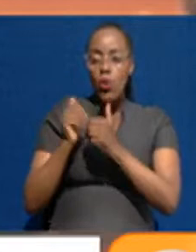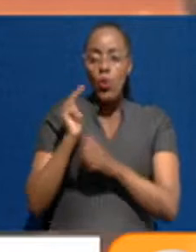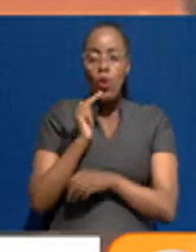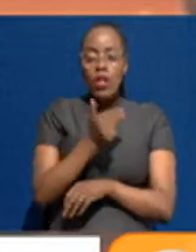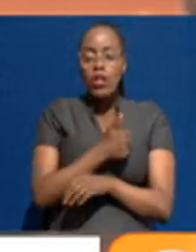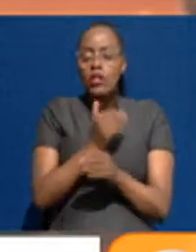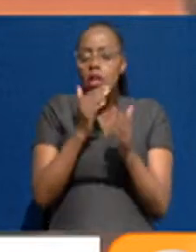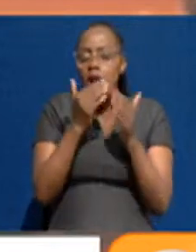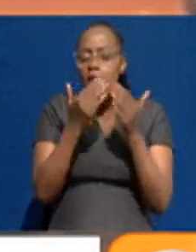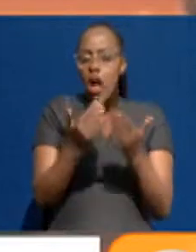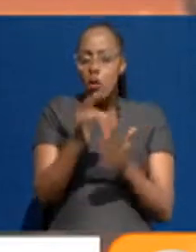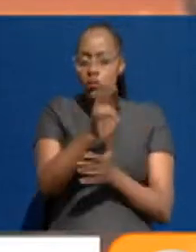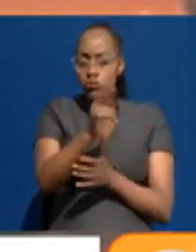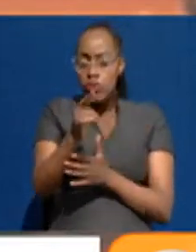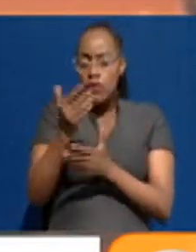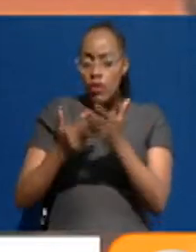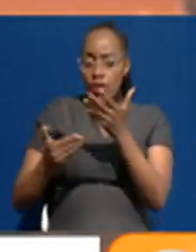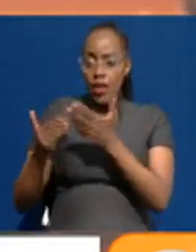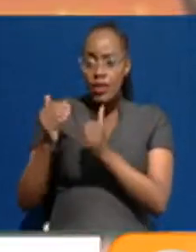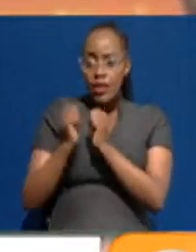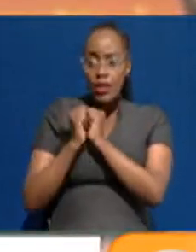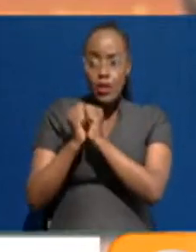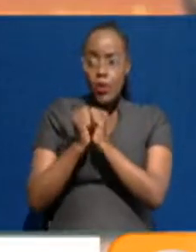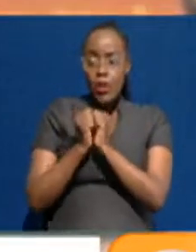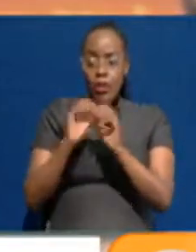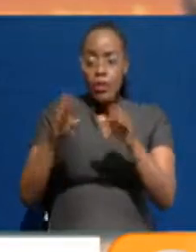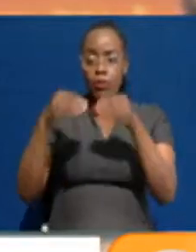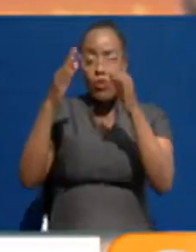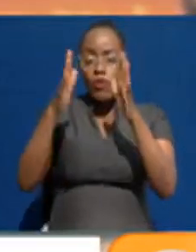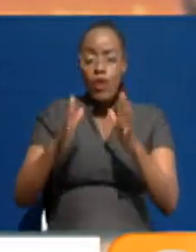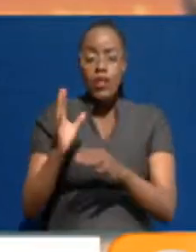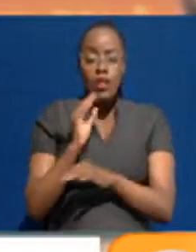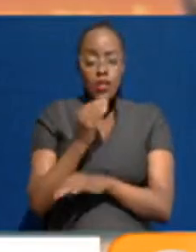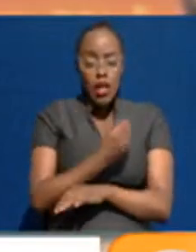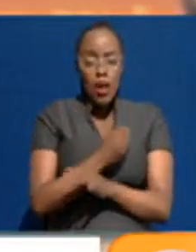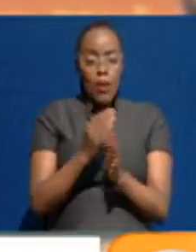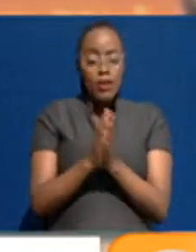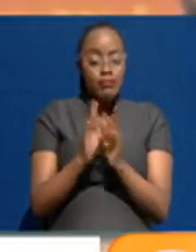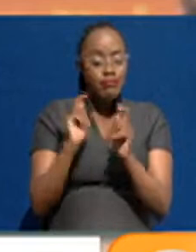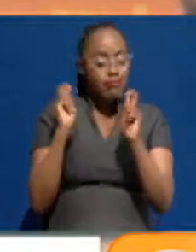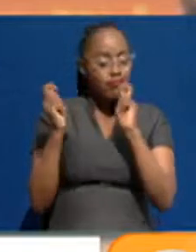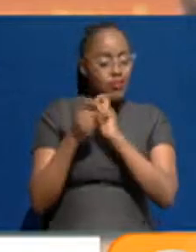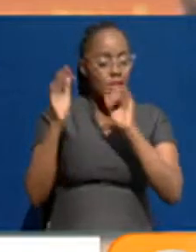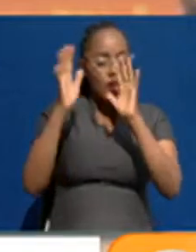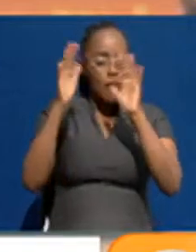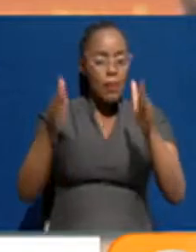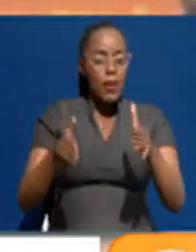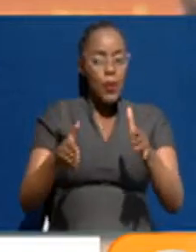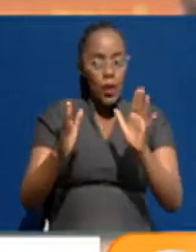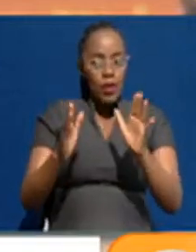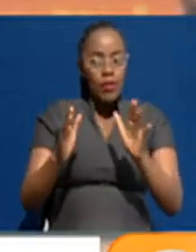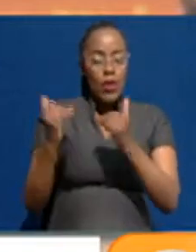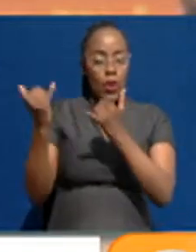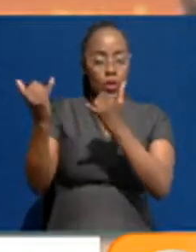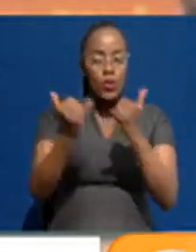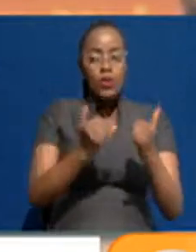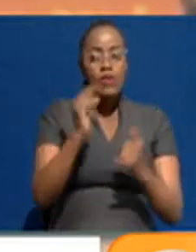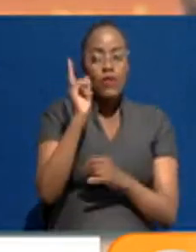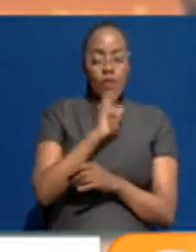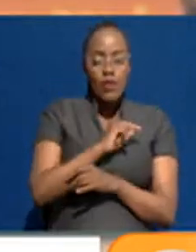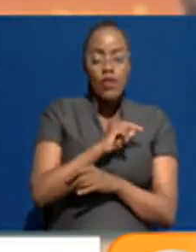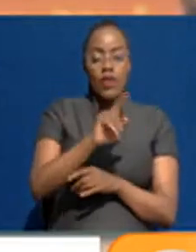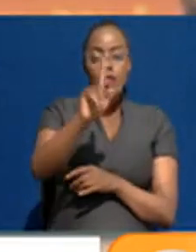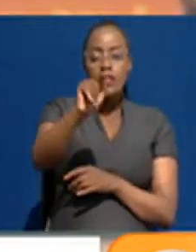they interact with our providers has changed. We introduced